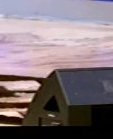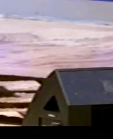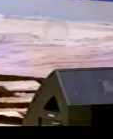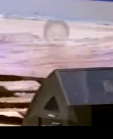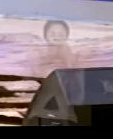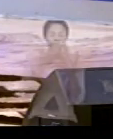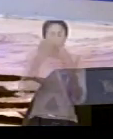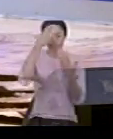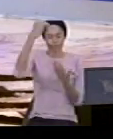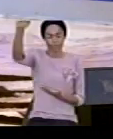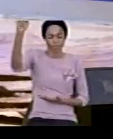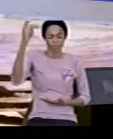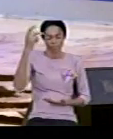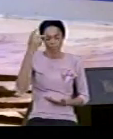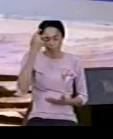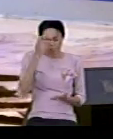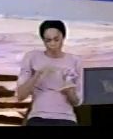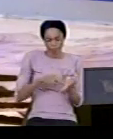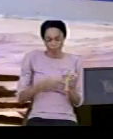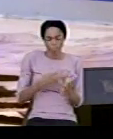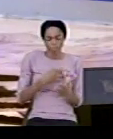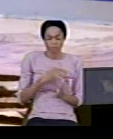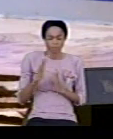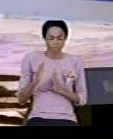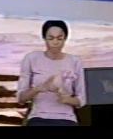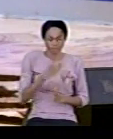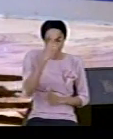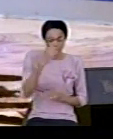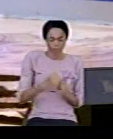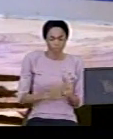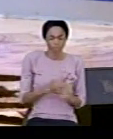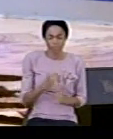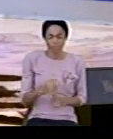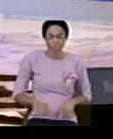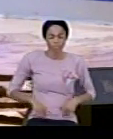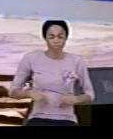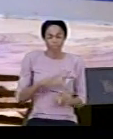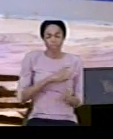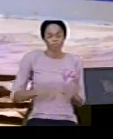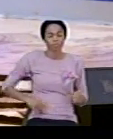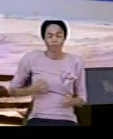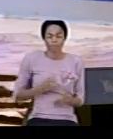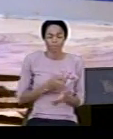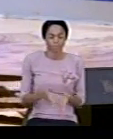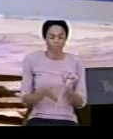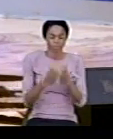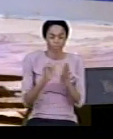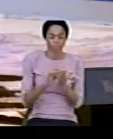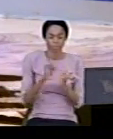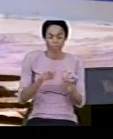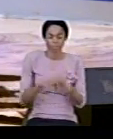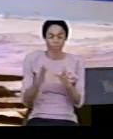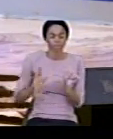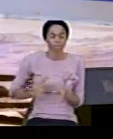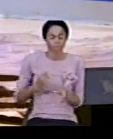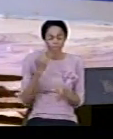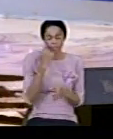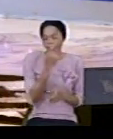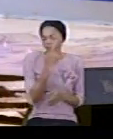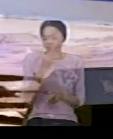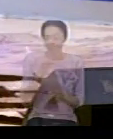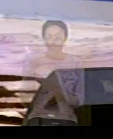plan, your goal for every life. We're asking, O Lord, that you open our eyes of understanding